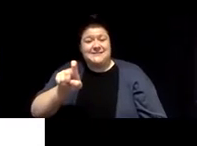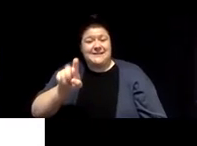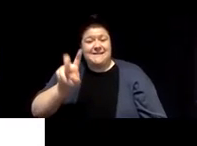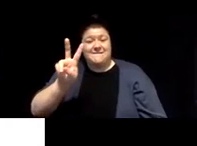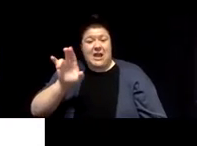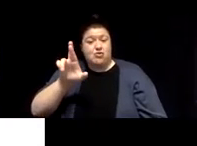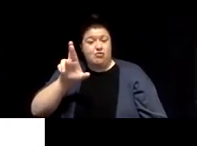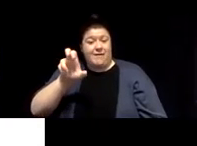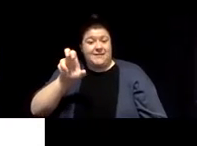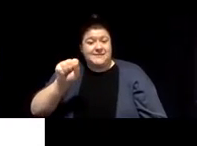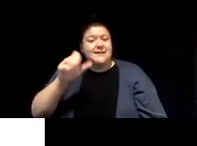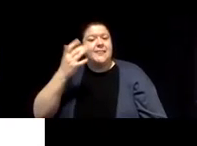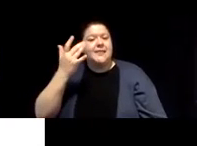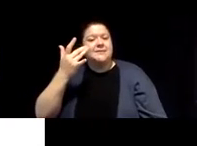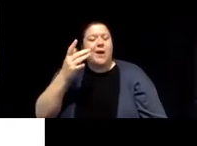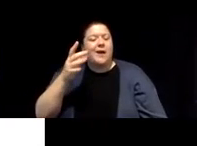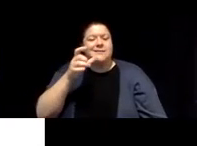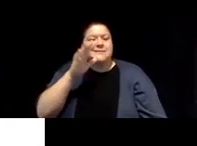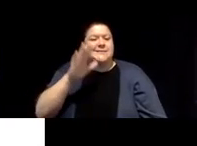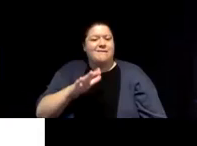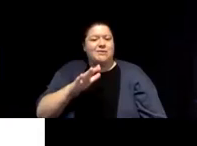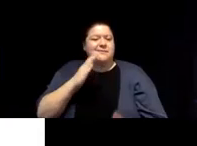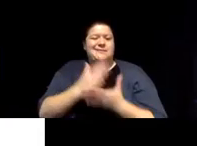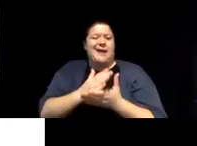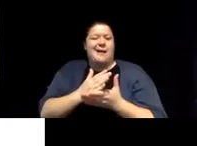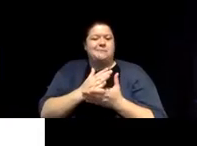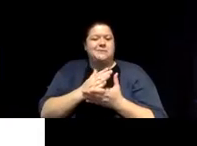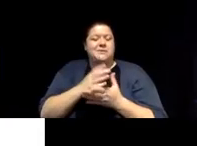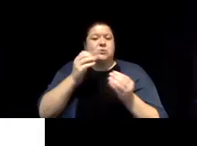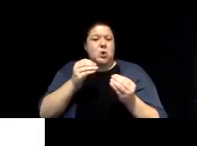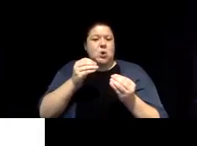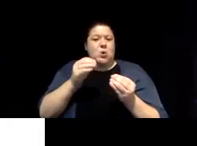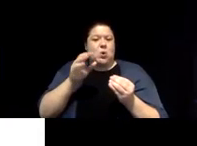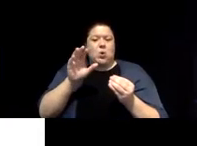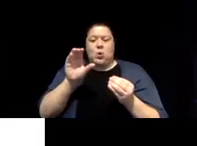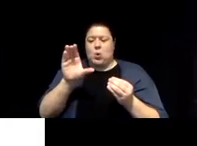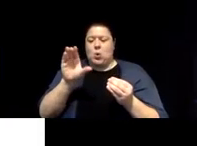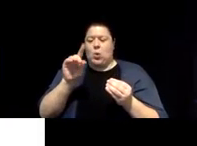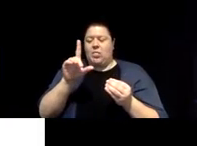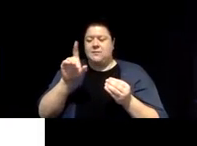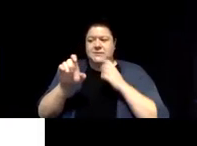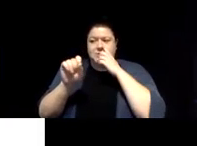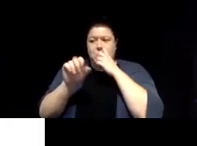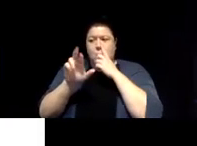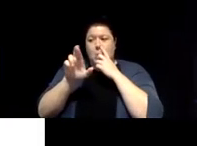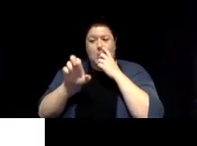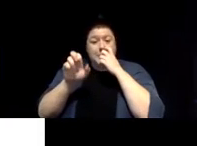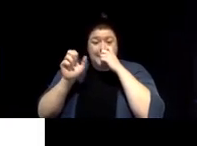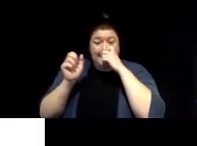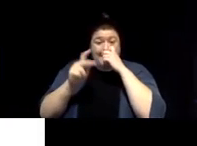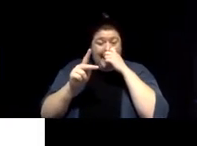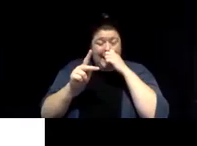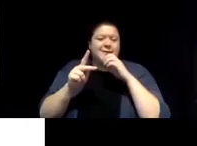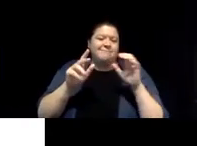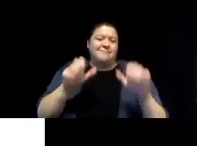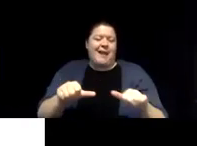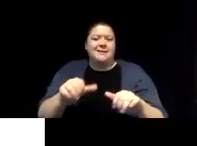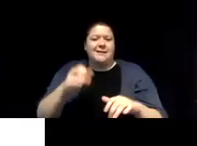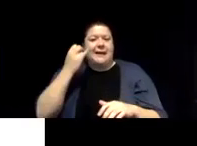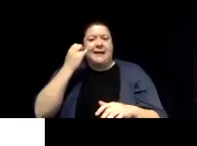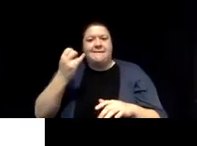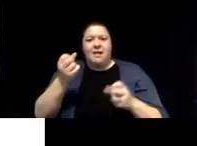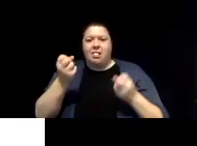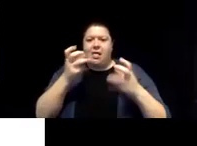why the cold sores come back. Especially they can be exacerbated if people are under a